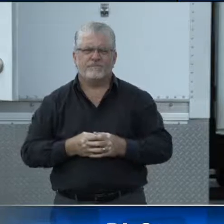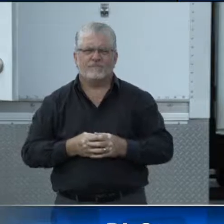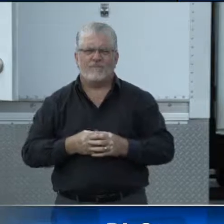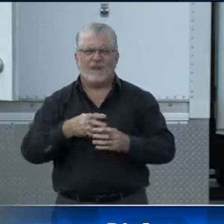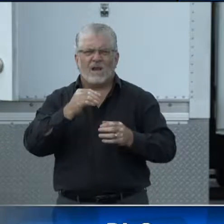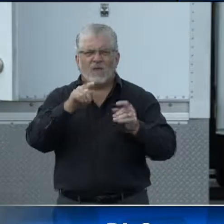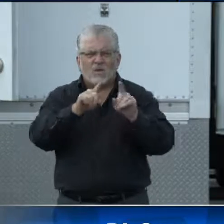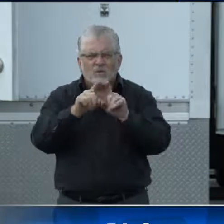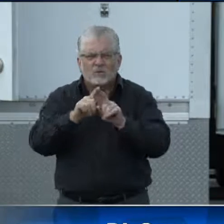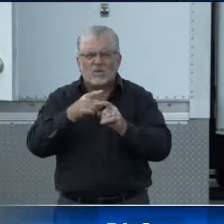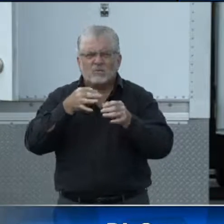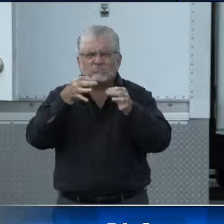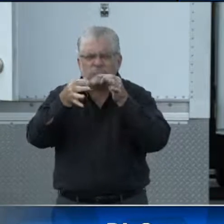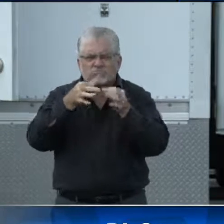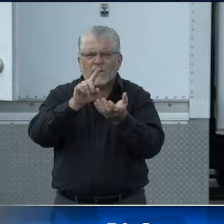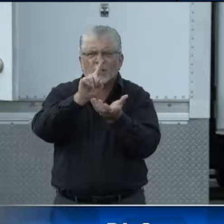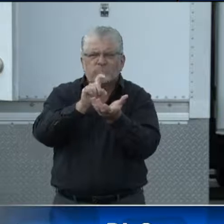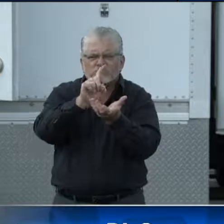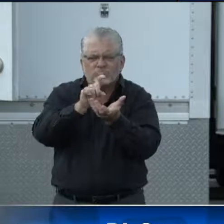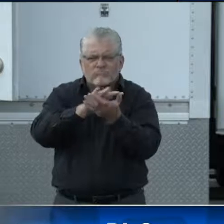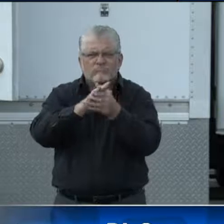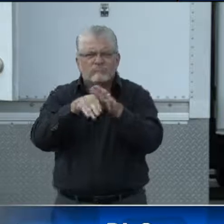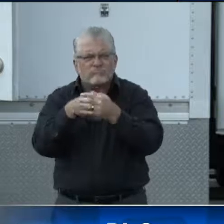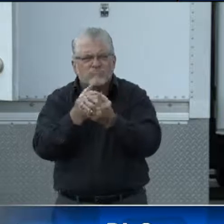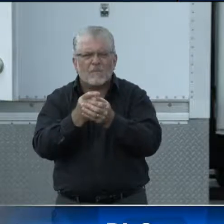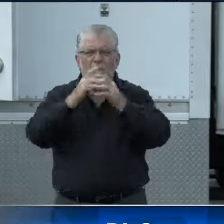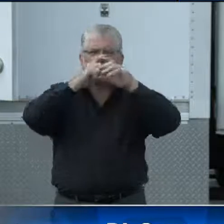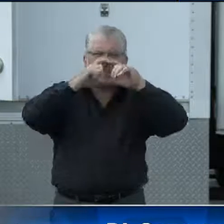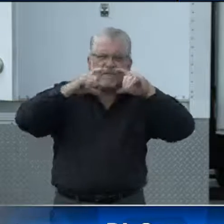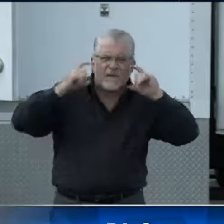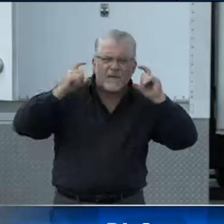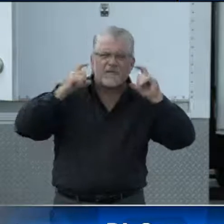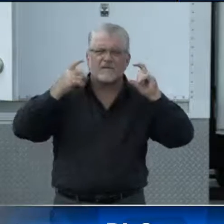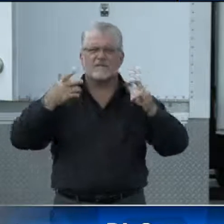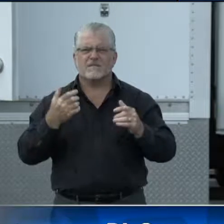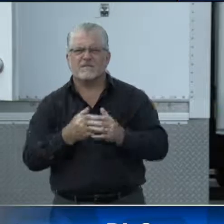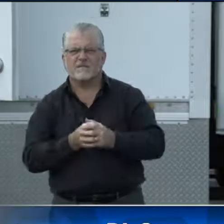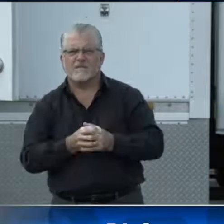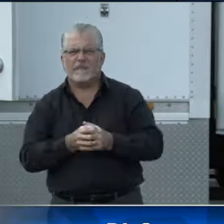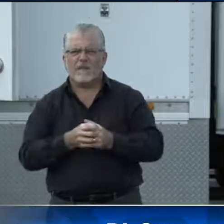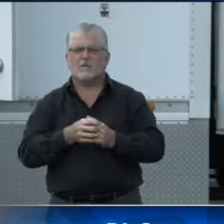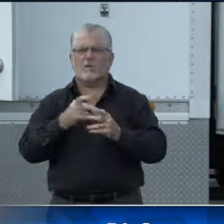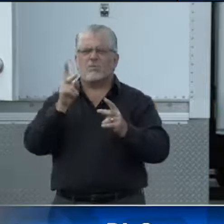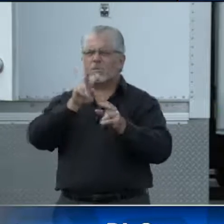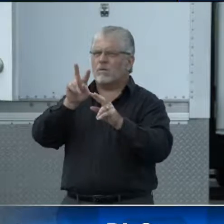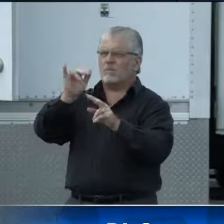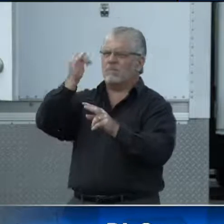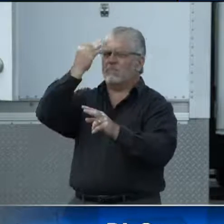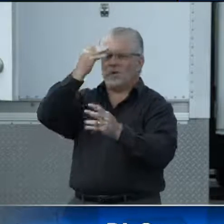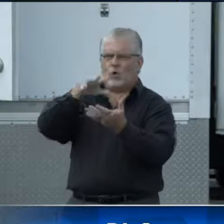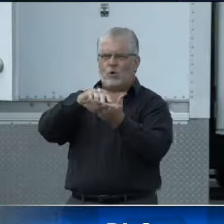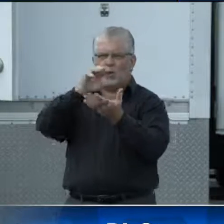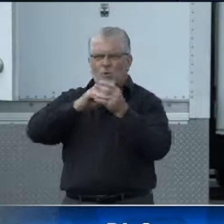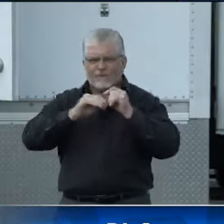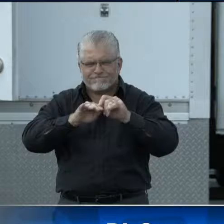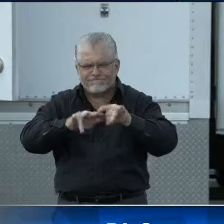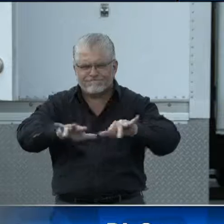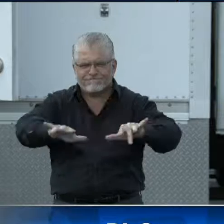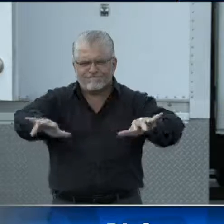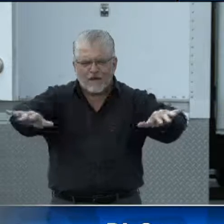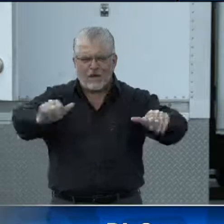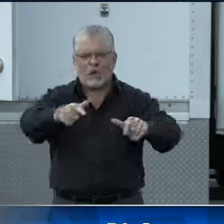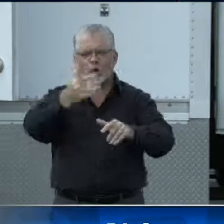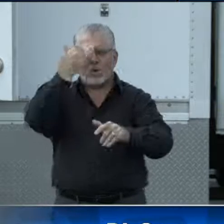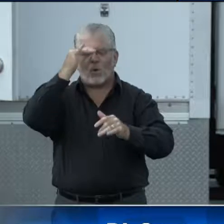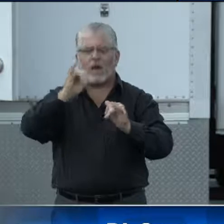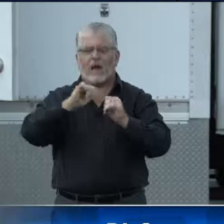inform the community and to protect them from the spread of the virus. I would like to express my